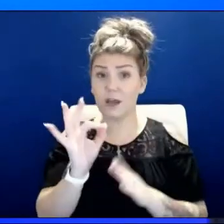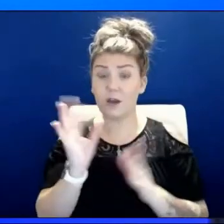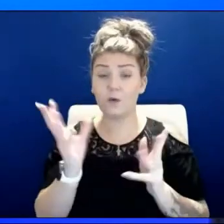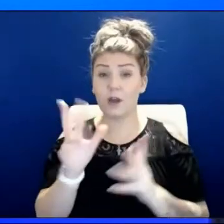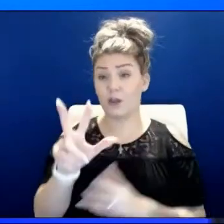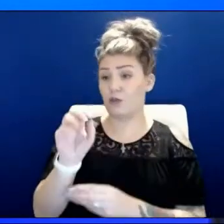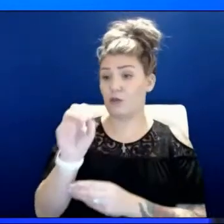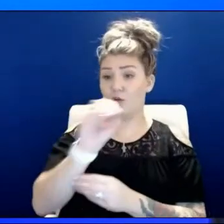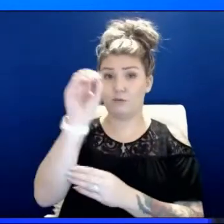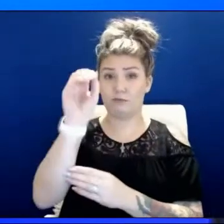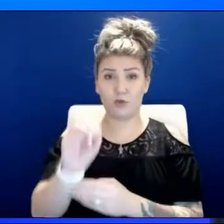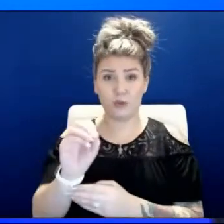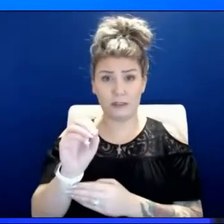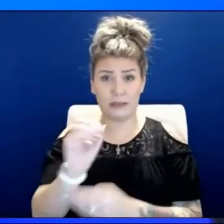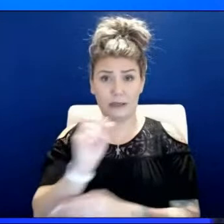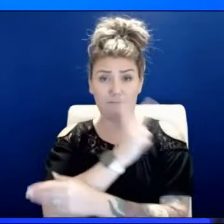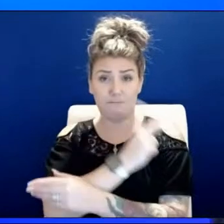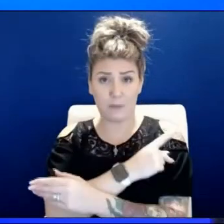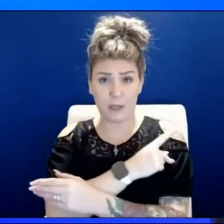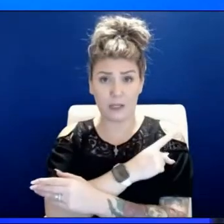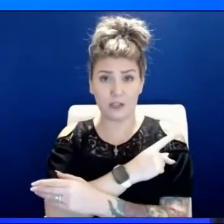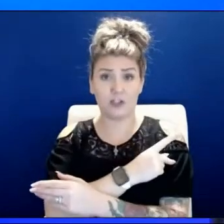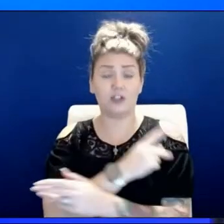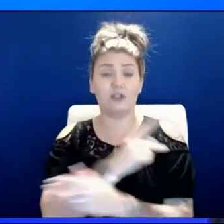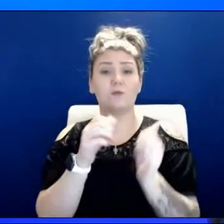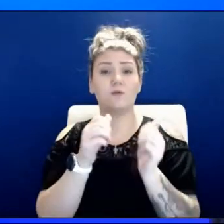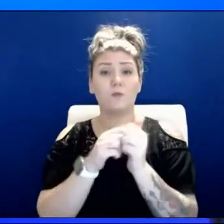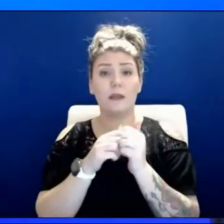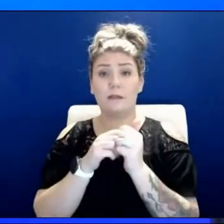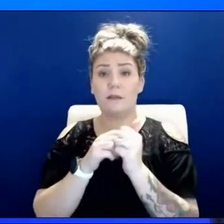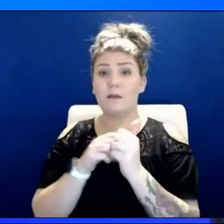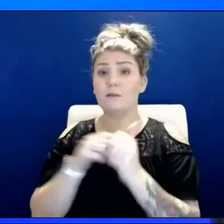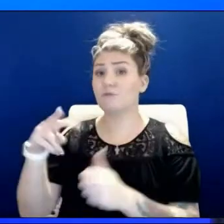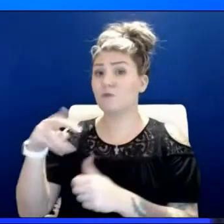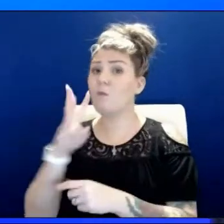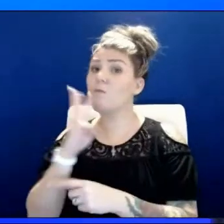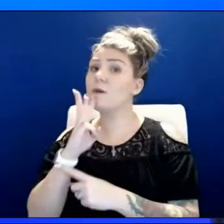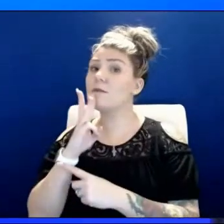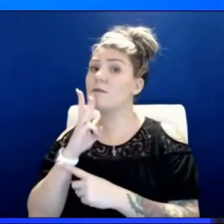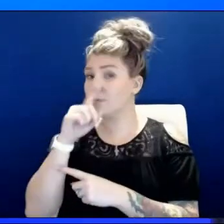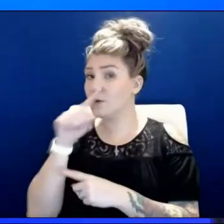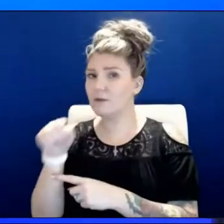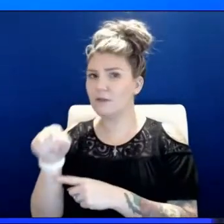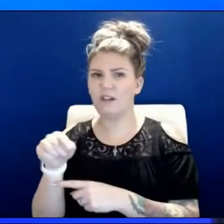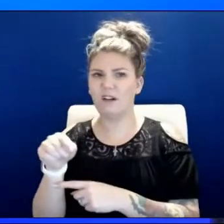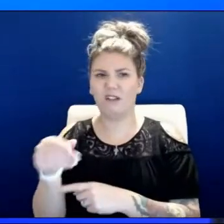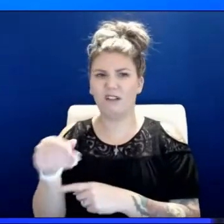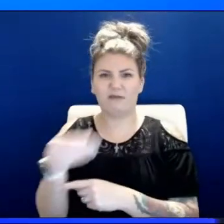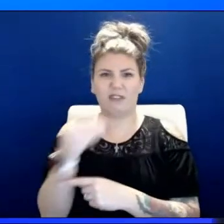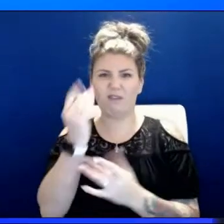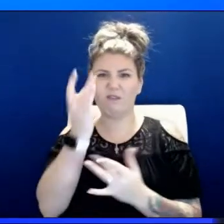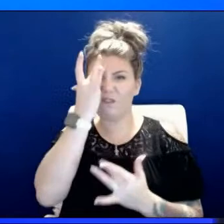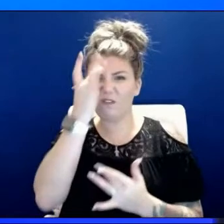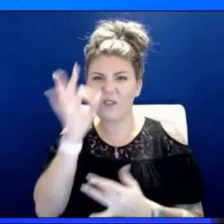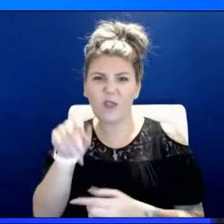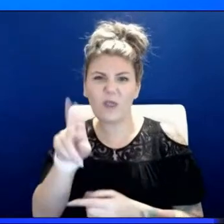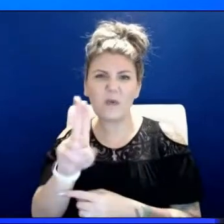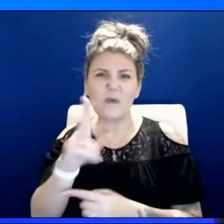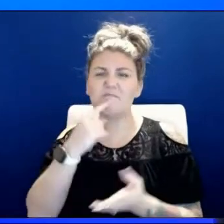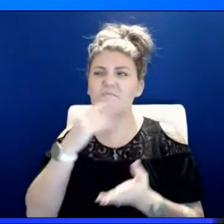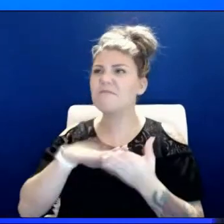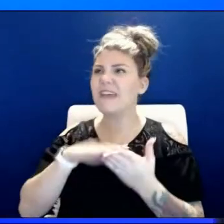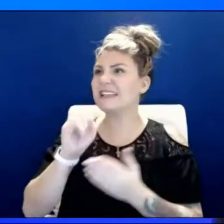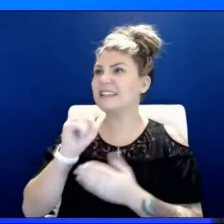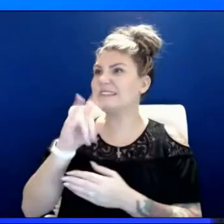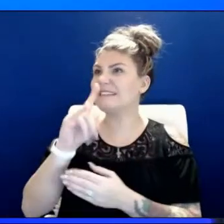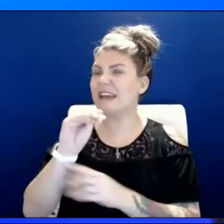of the patients that got the placebo said, this gave me the flu, this gave me, the bad side effects that the flu